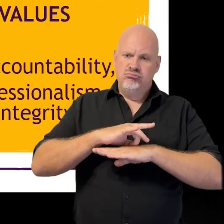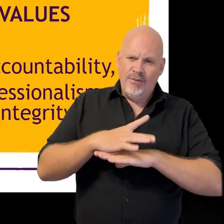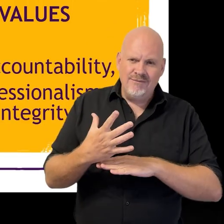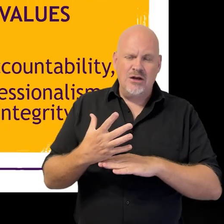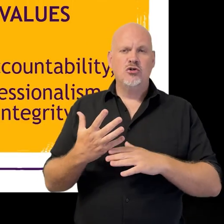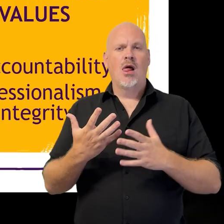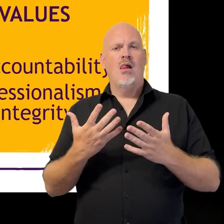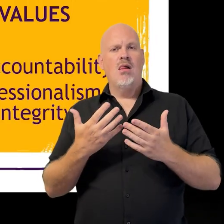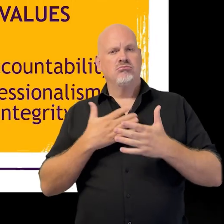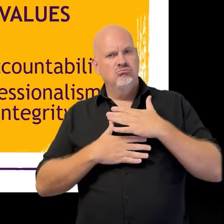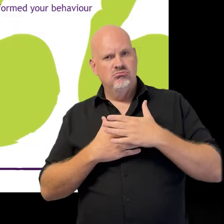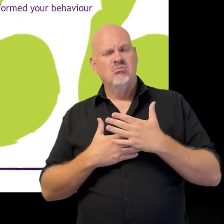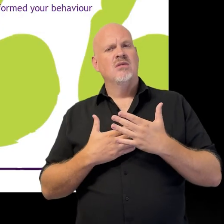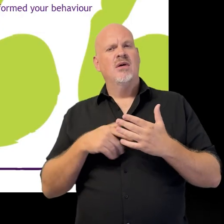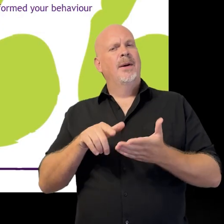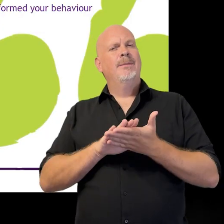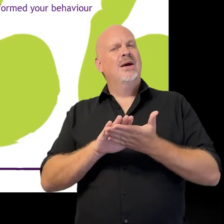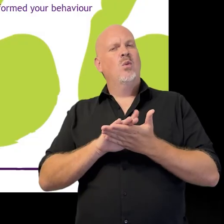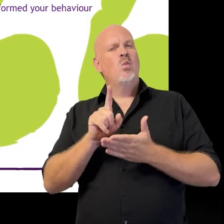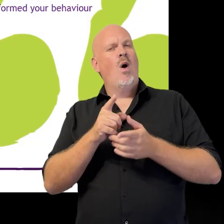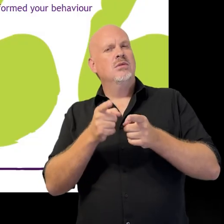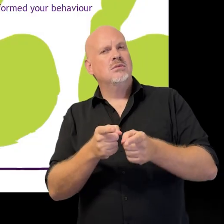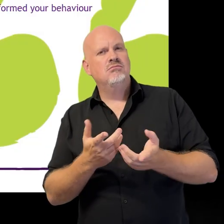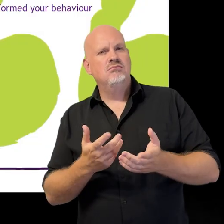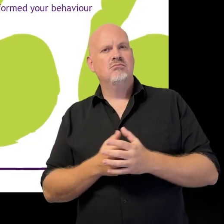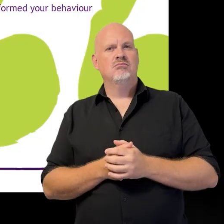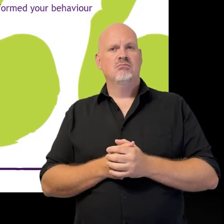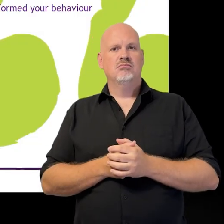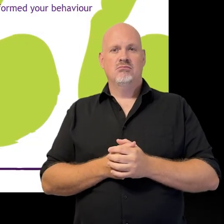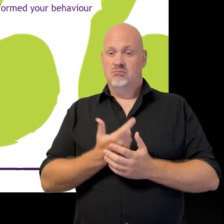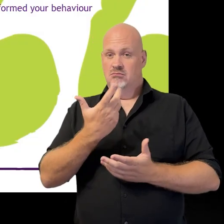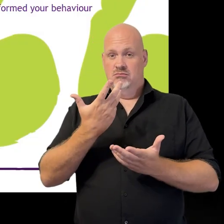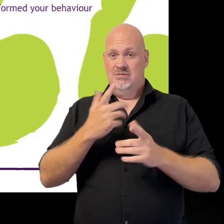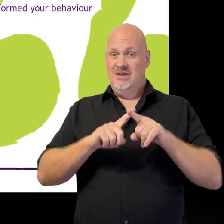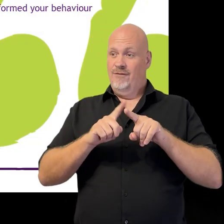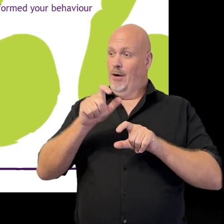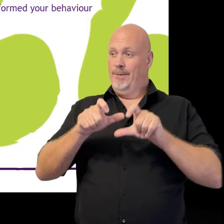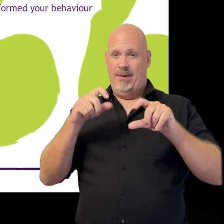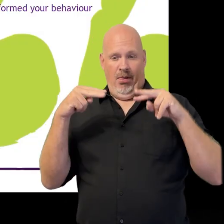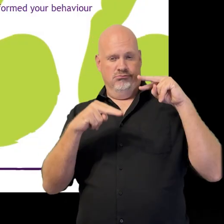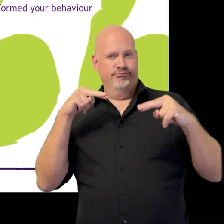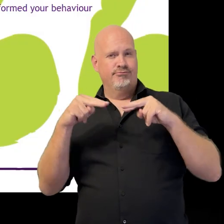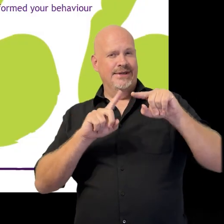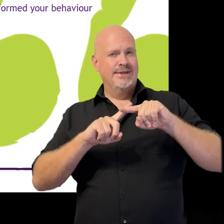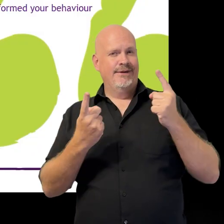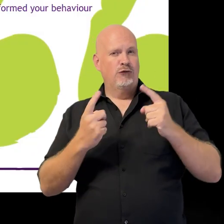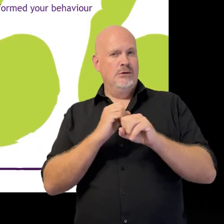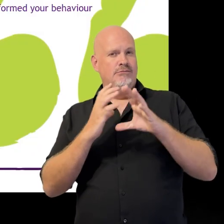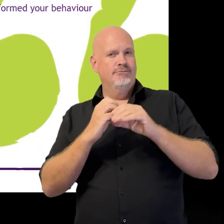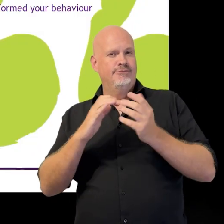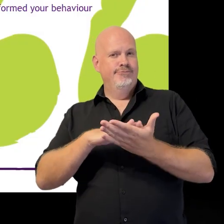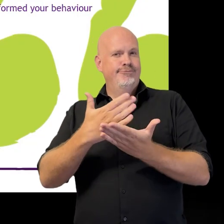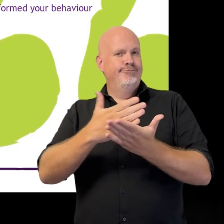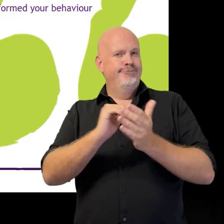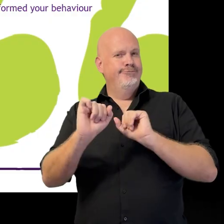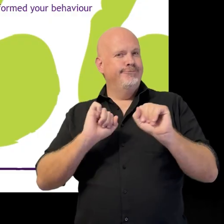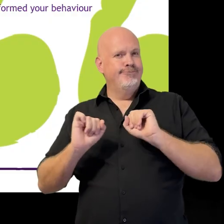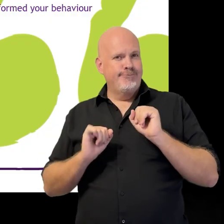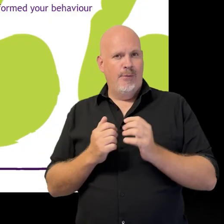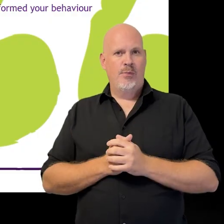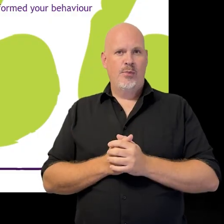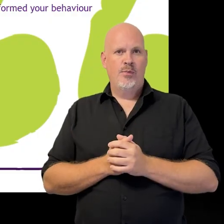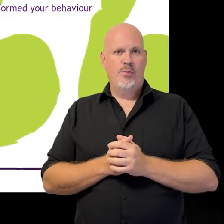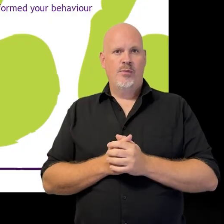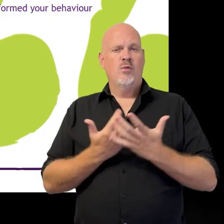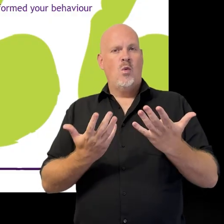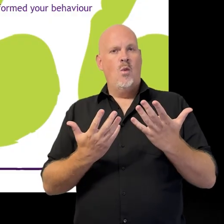The second part of question 1 requires you to take one of your values and explain in an